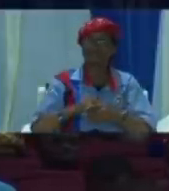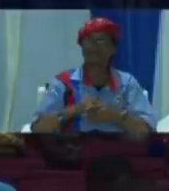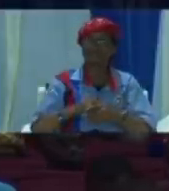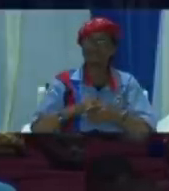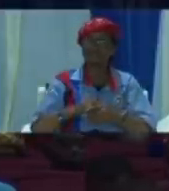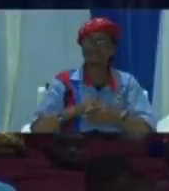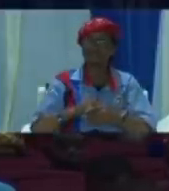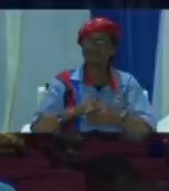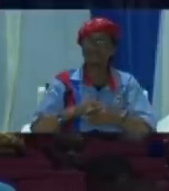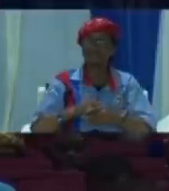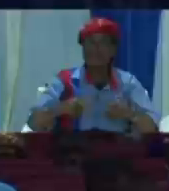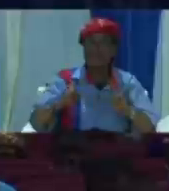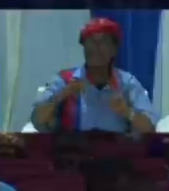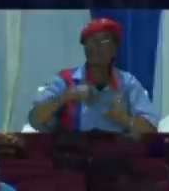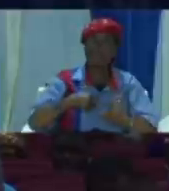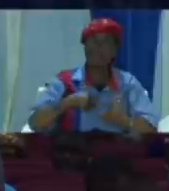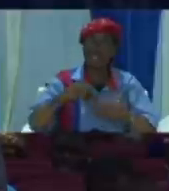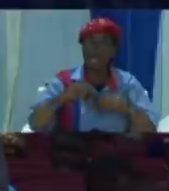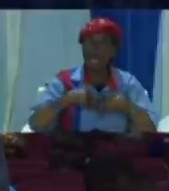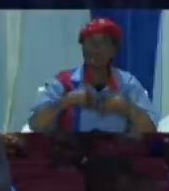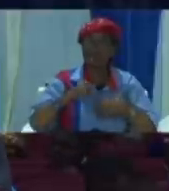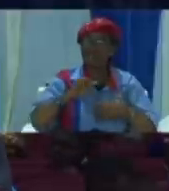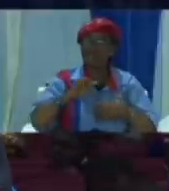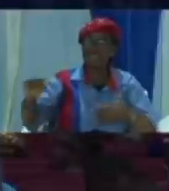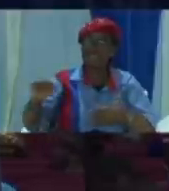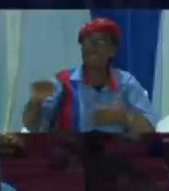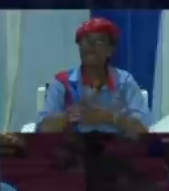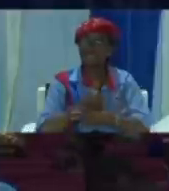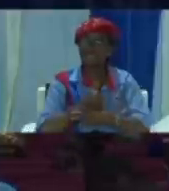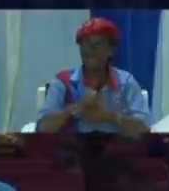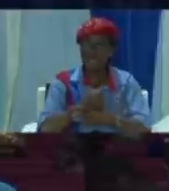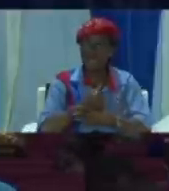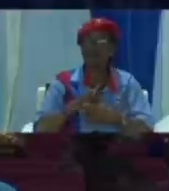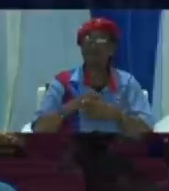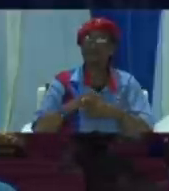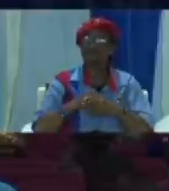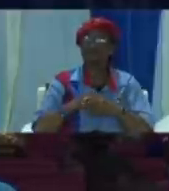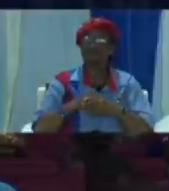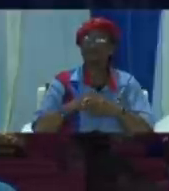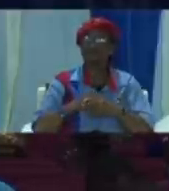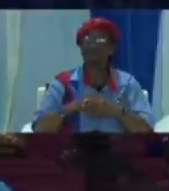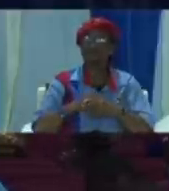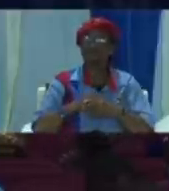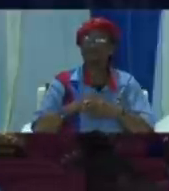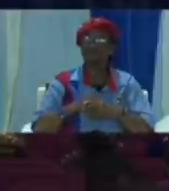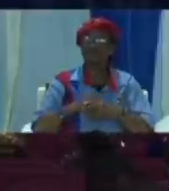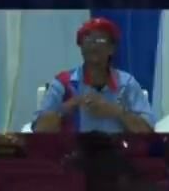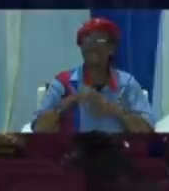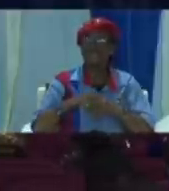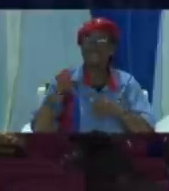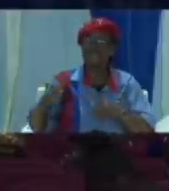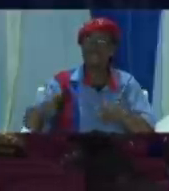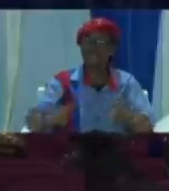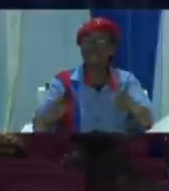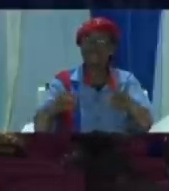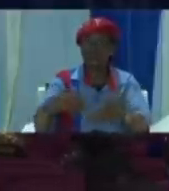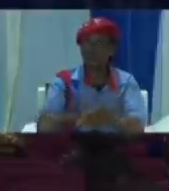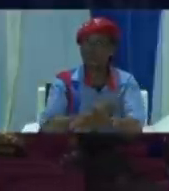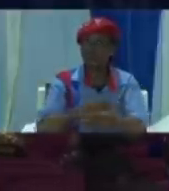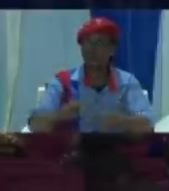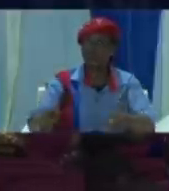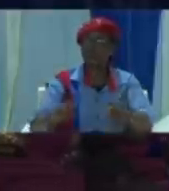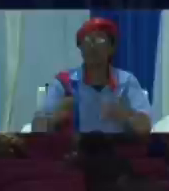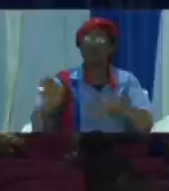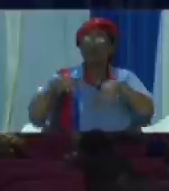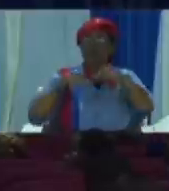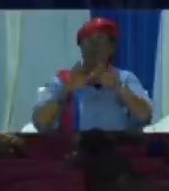Let me have a share. Jẹnti alabapin je nipin ninu igbi ogo titun. In the new wave of glory. Ninu igbi ogo titun.